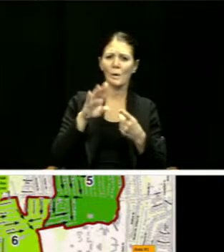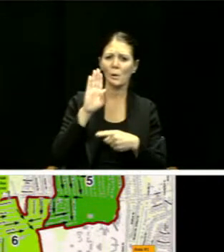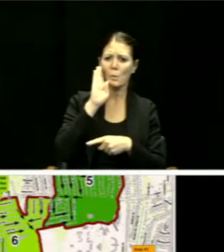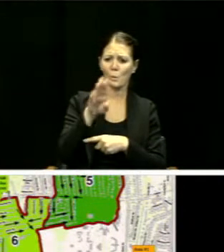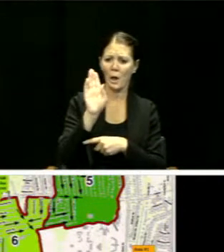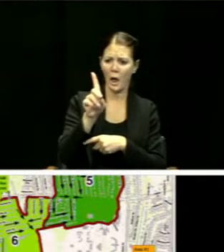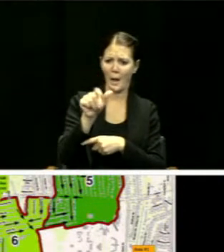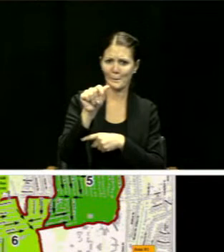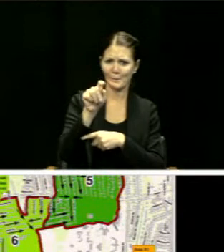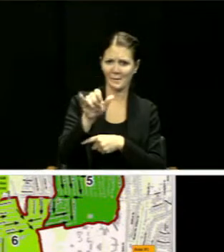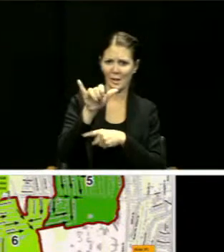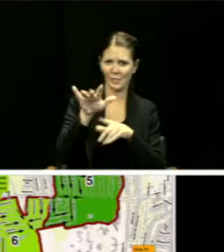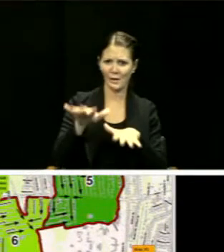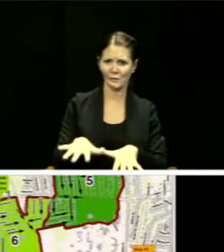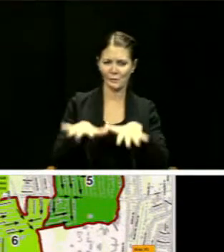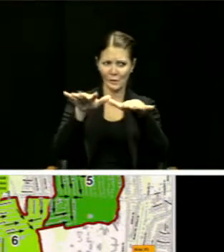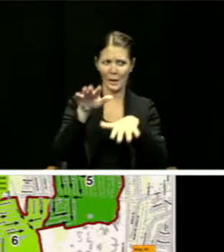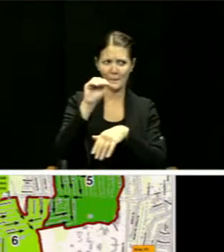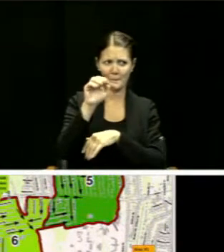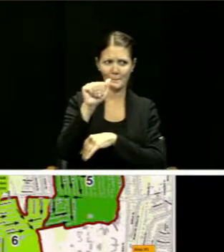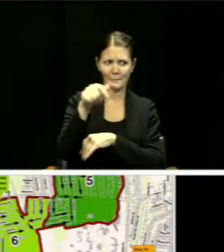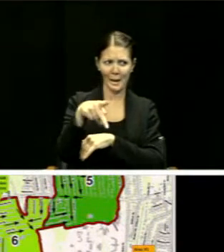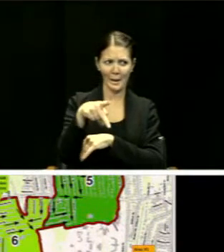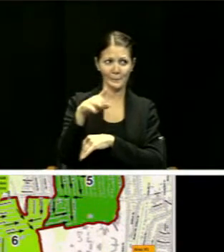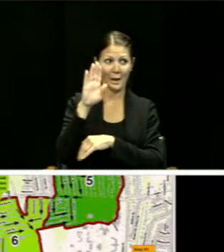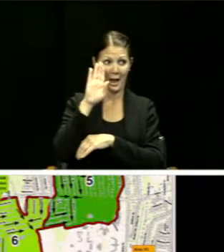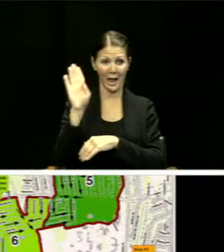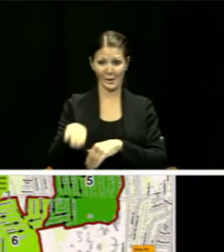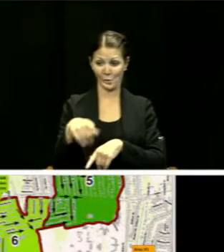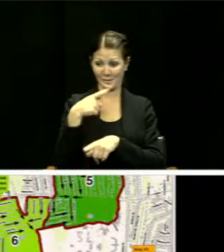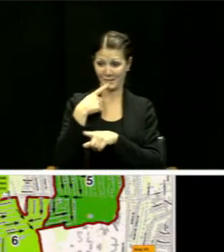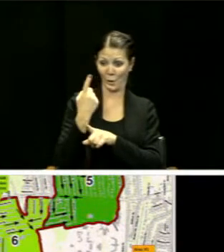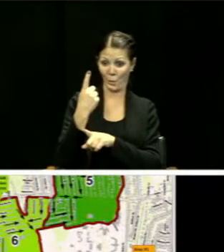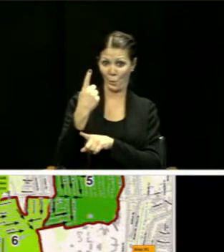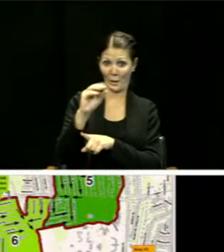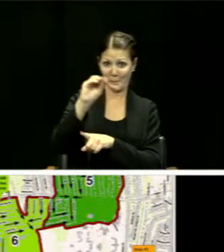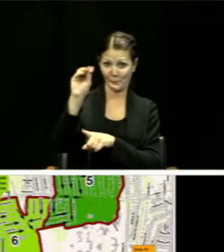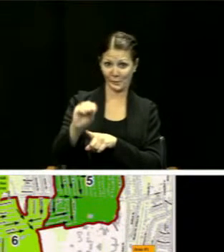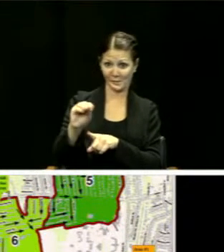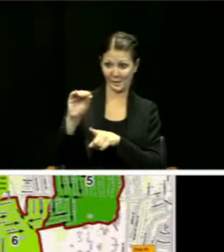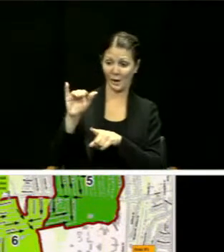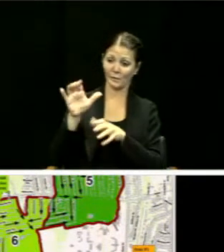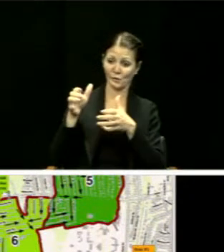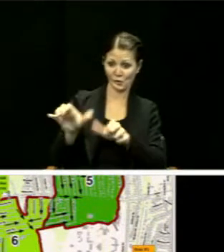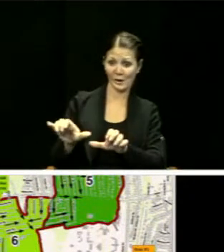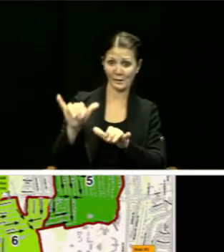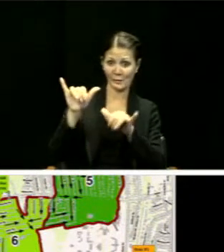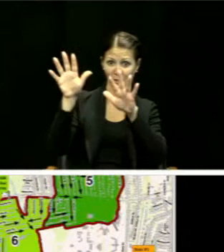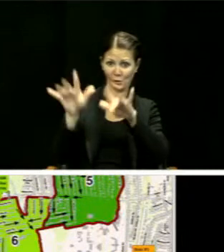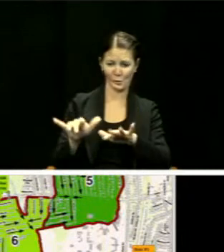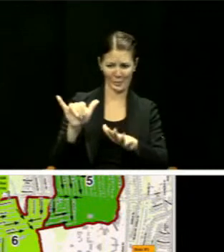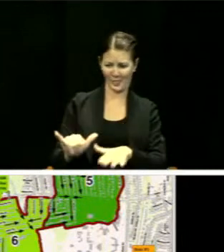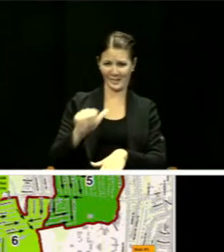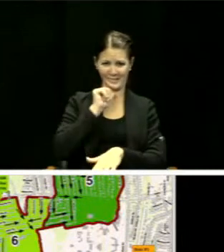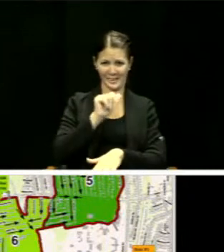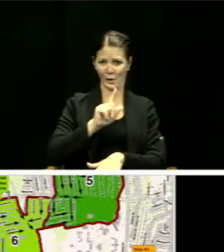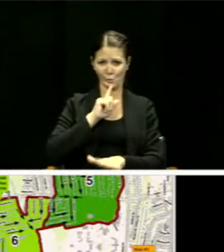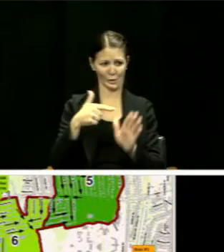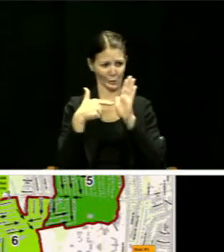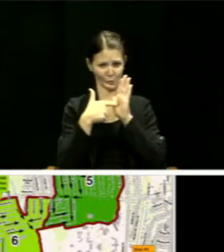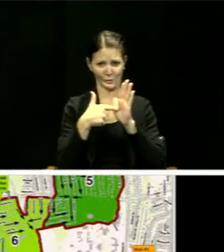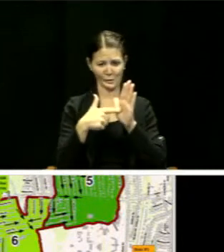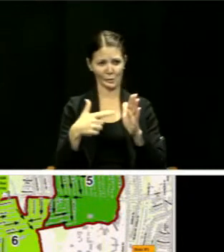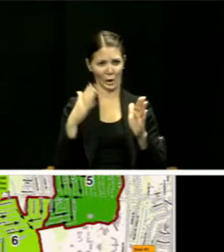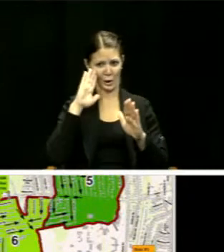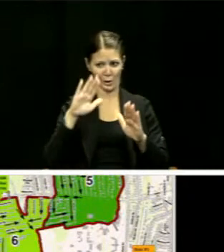maps, or the 1% chance of a storm, is archaic and doesn't present reality as the charts we just went through, considering climate